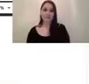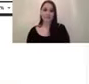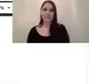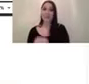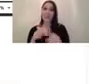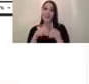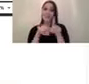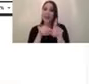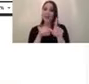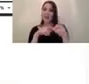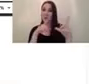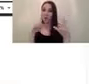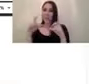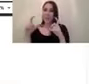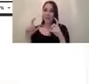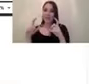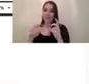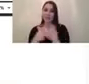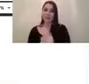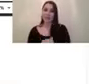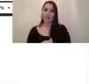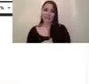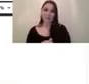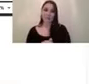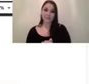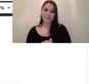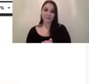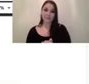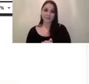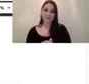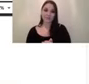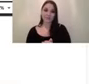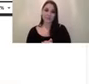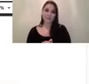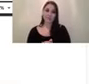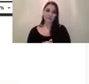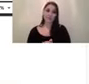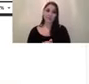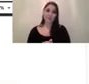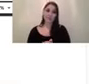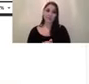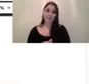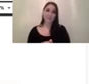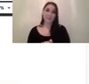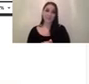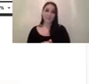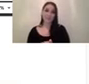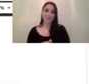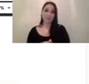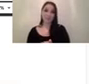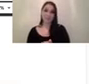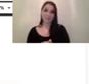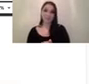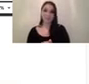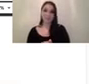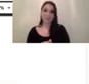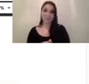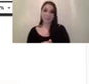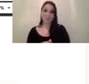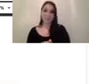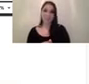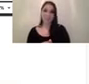height. So yeah, I think that most of the guys in the audience are familiar